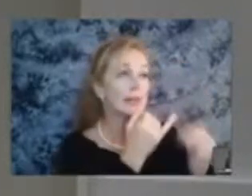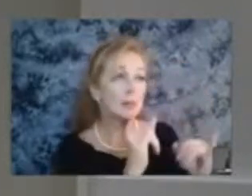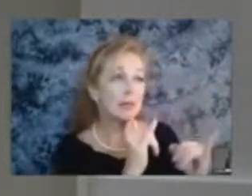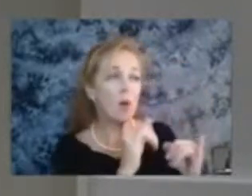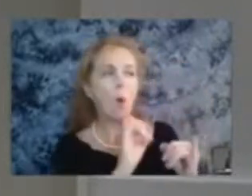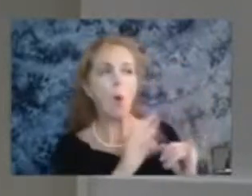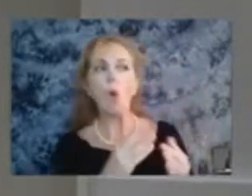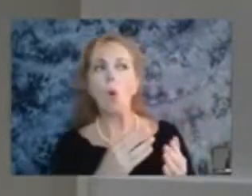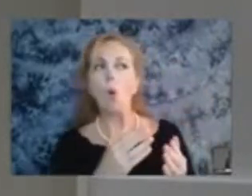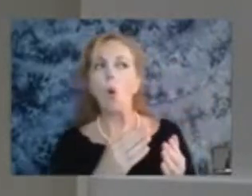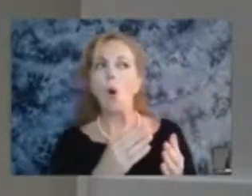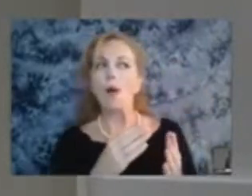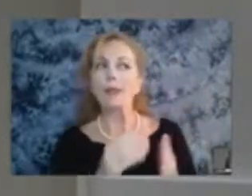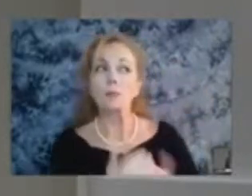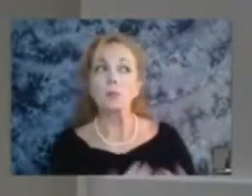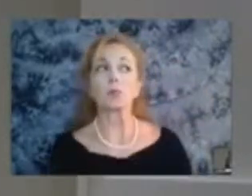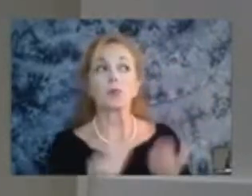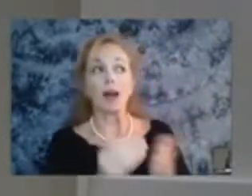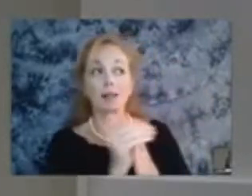for schools to achieve?